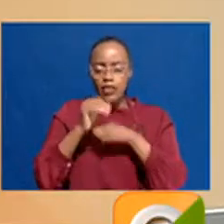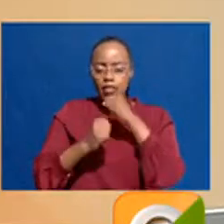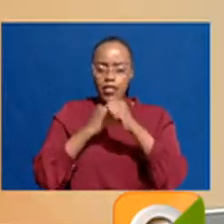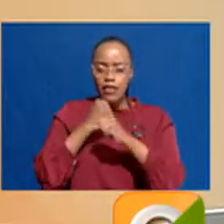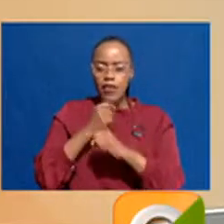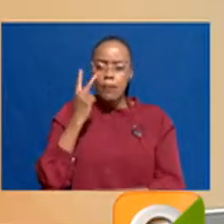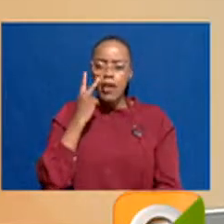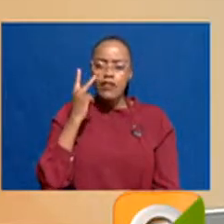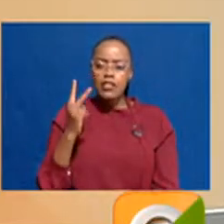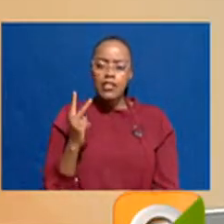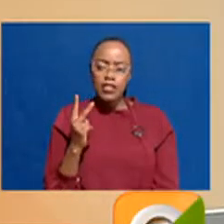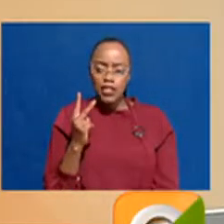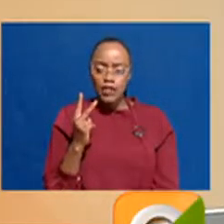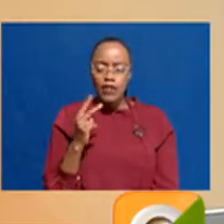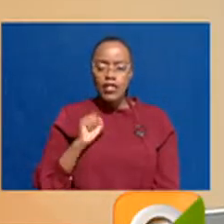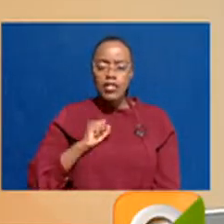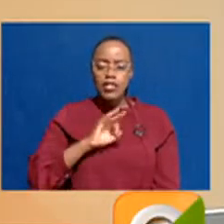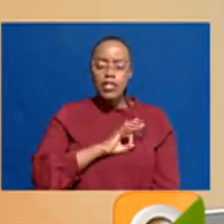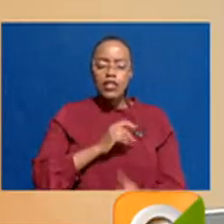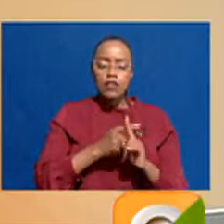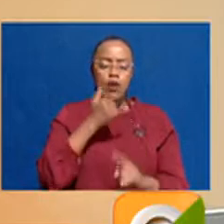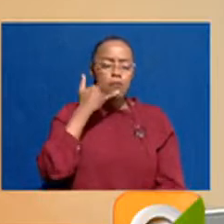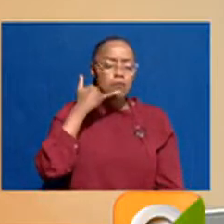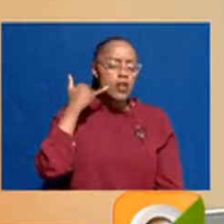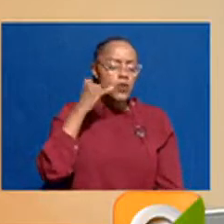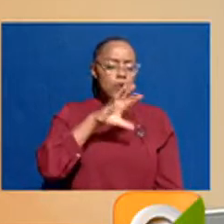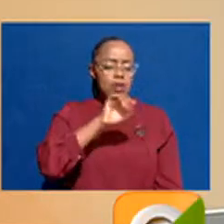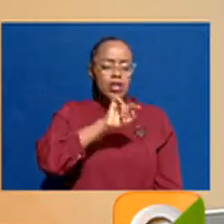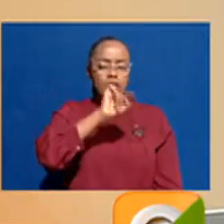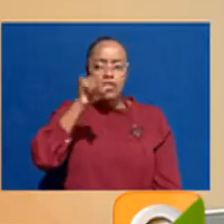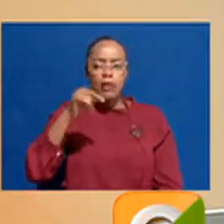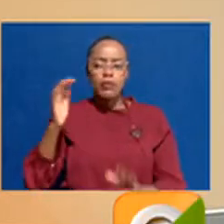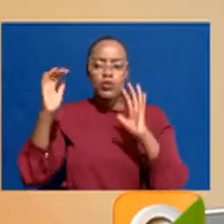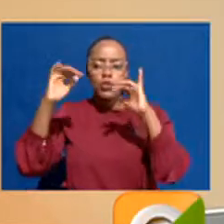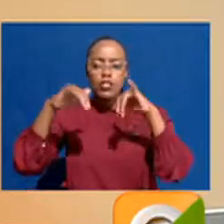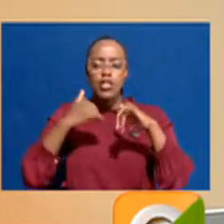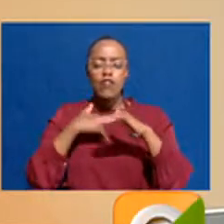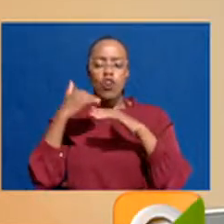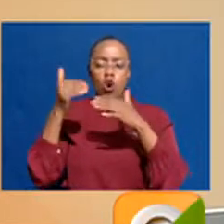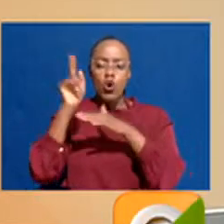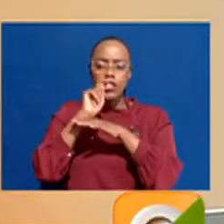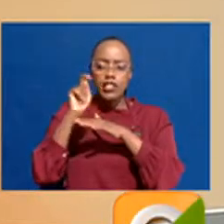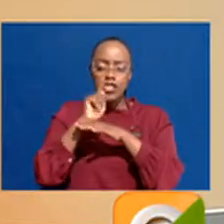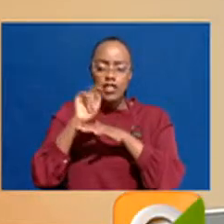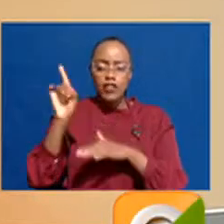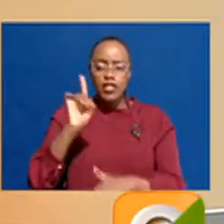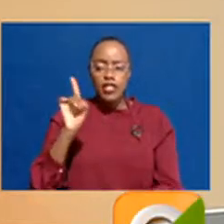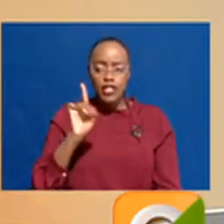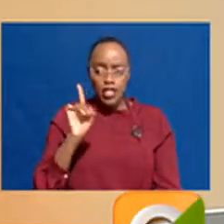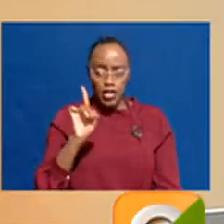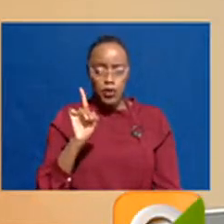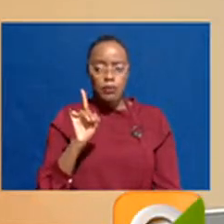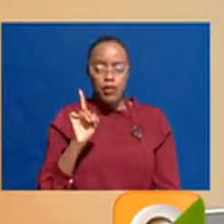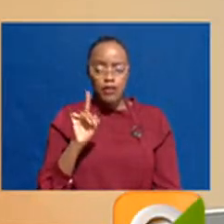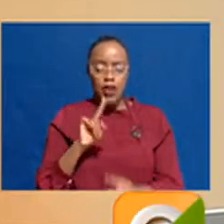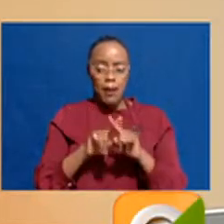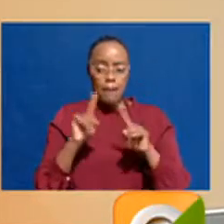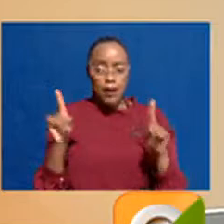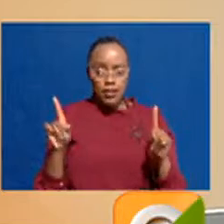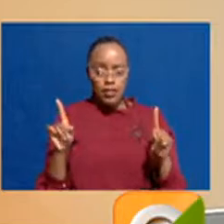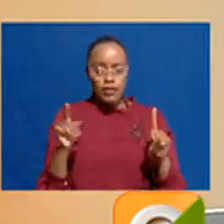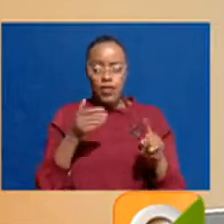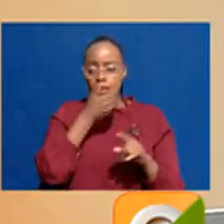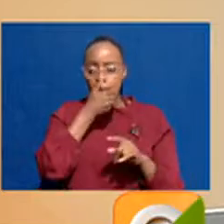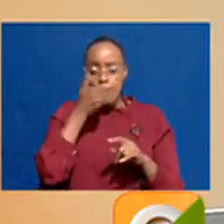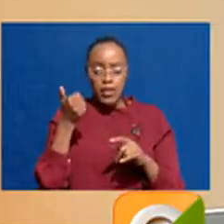seen some staff from Nakuru County coming to do a conference or some training here in Nairobi, yet there could actually be